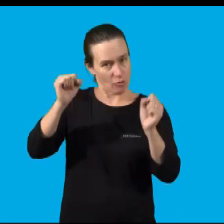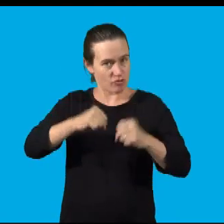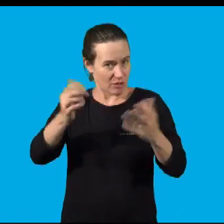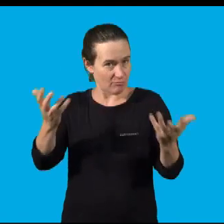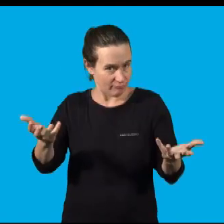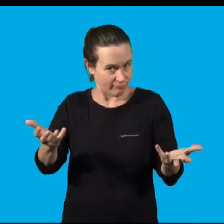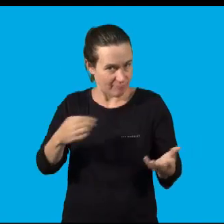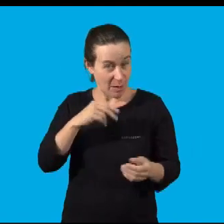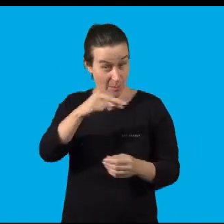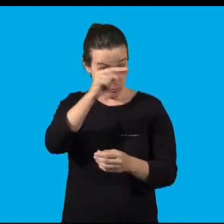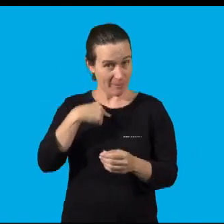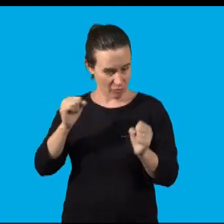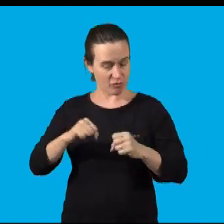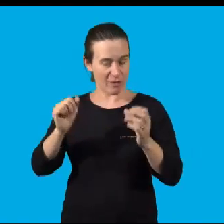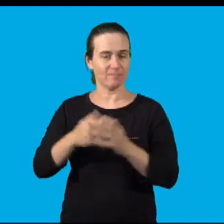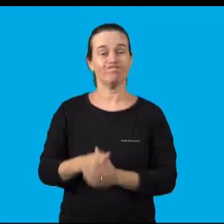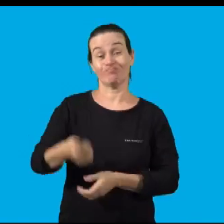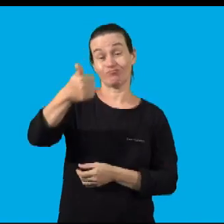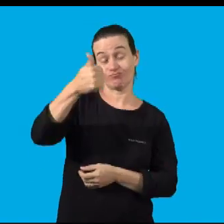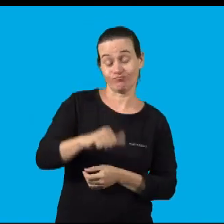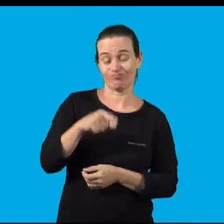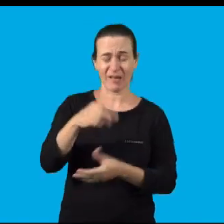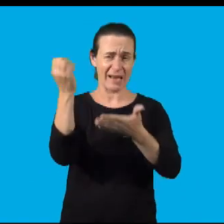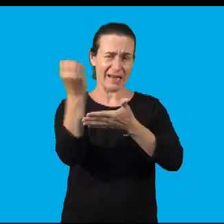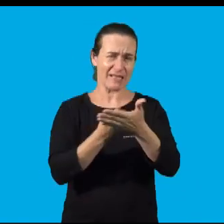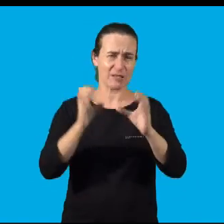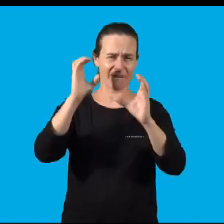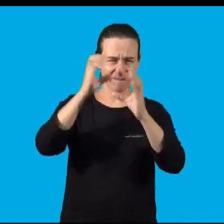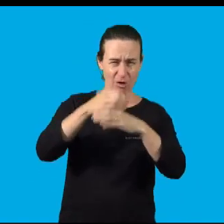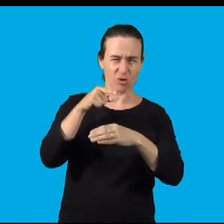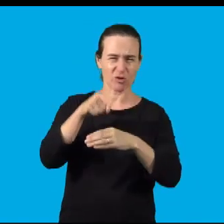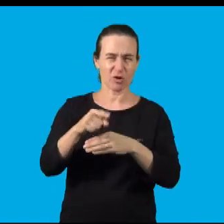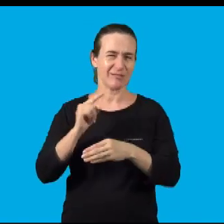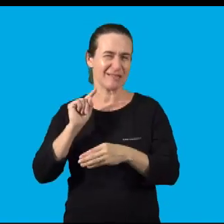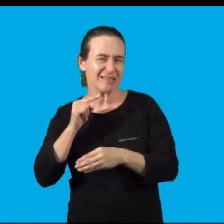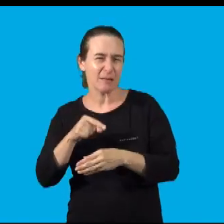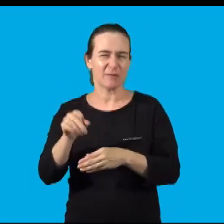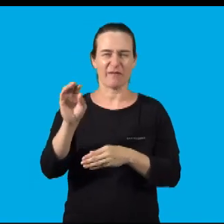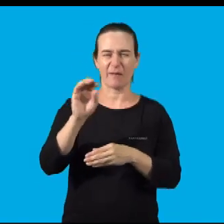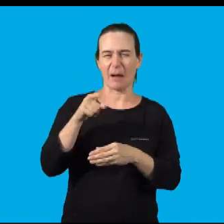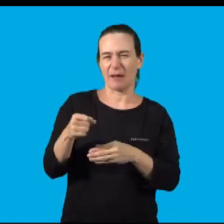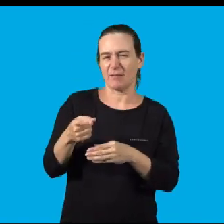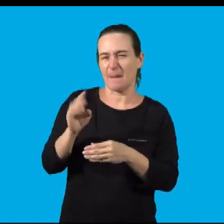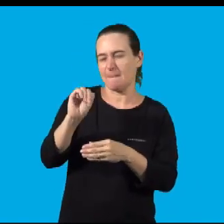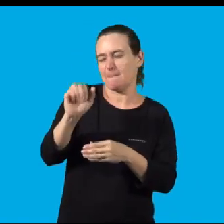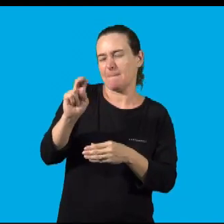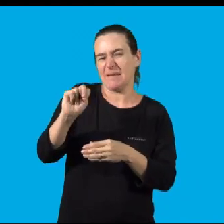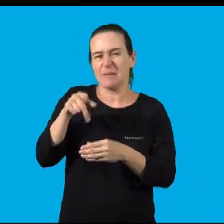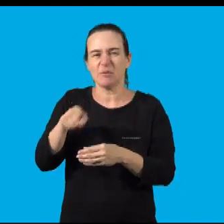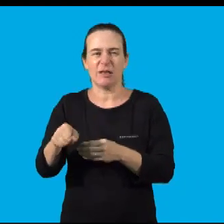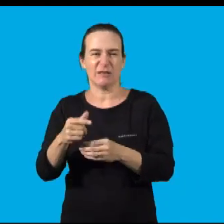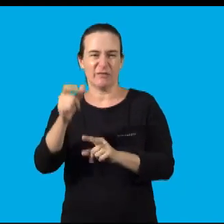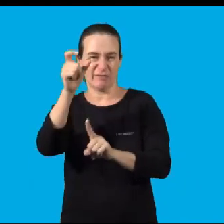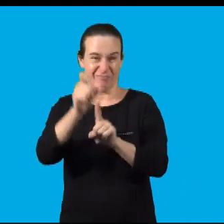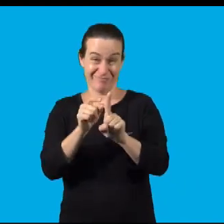with the topic. This essay will focus on the deceptive and manipulative nature of Claudius. So that's going to